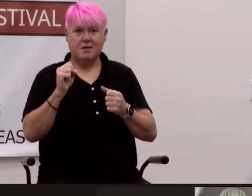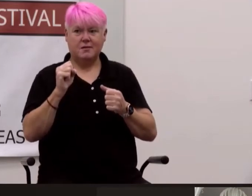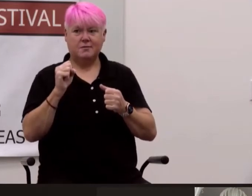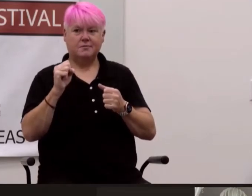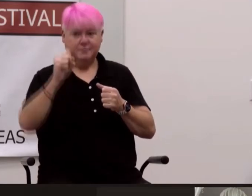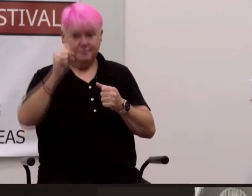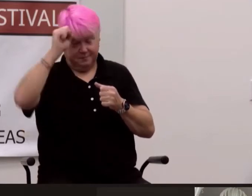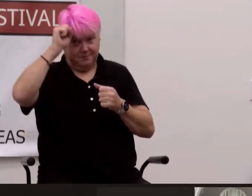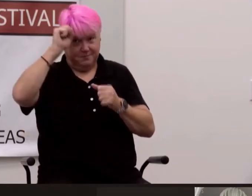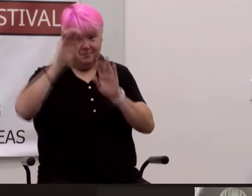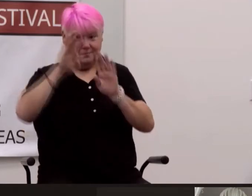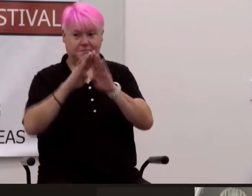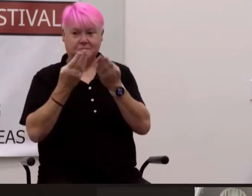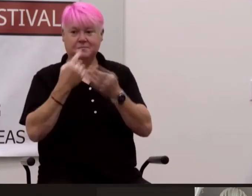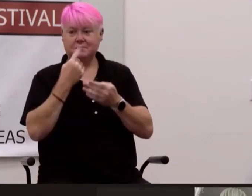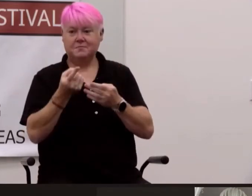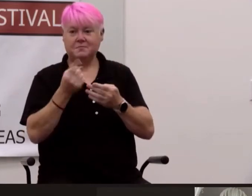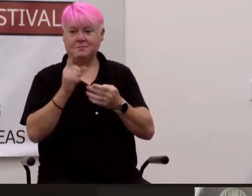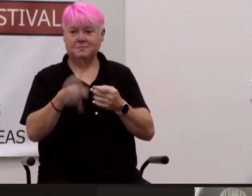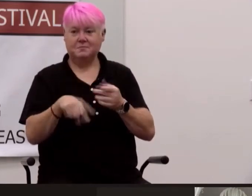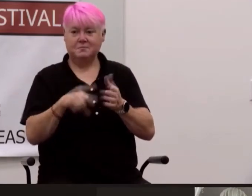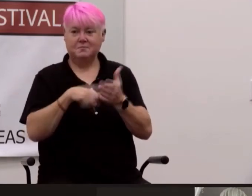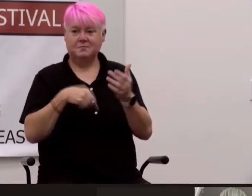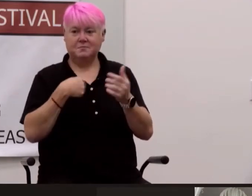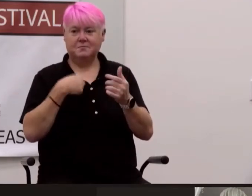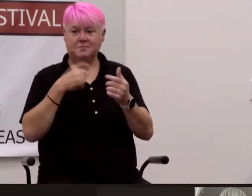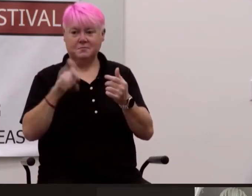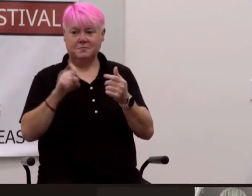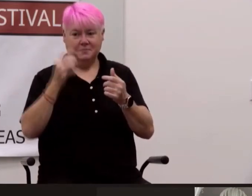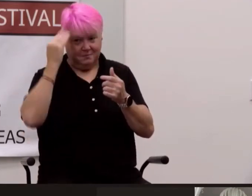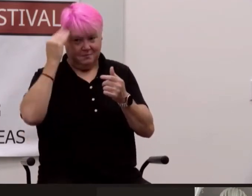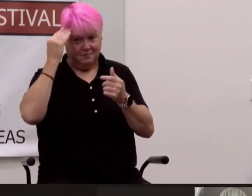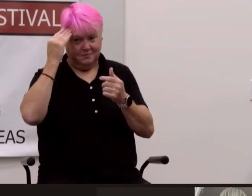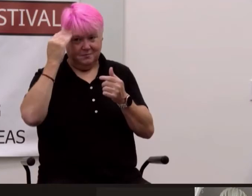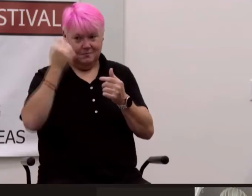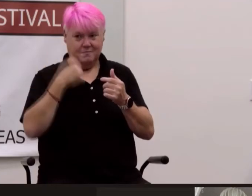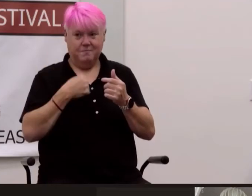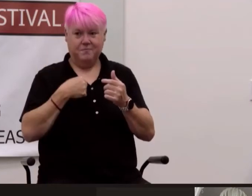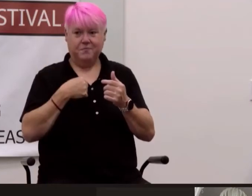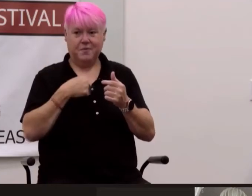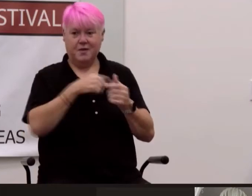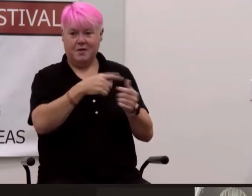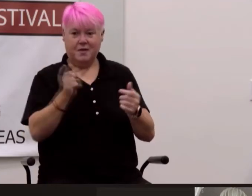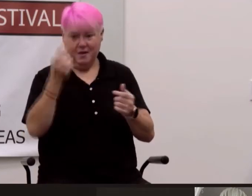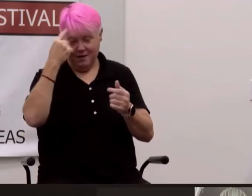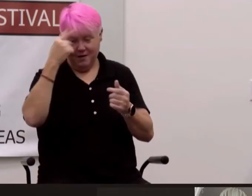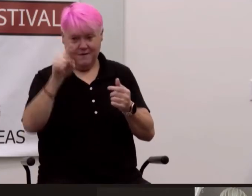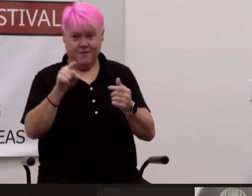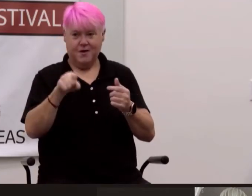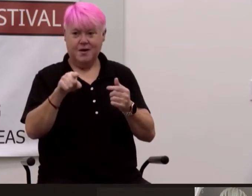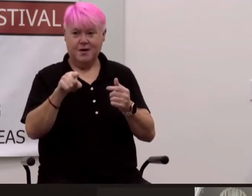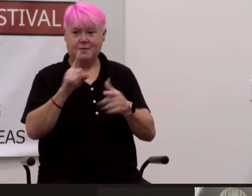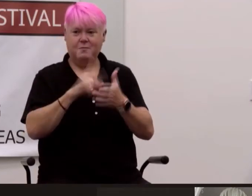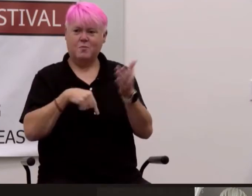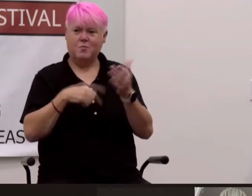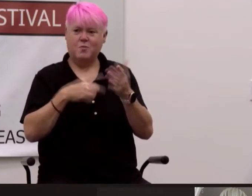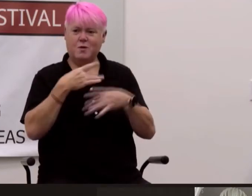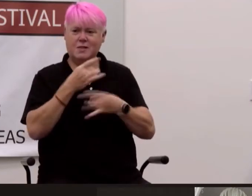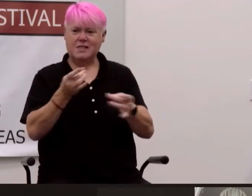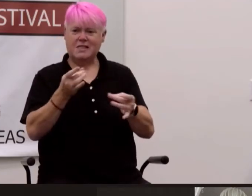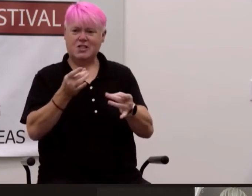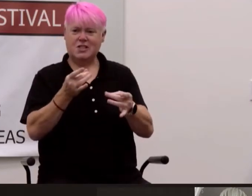to know. And I was there for him to tell him what was interesting from my perspective.